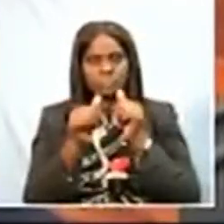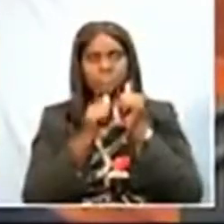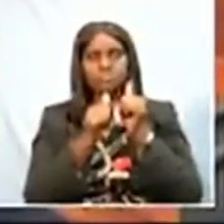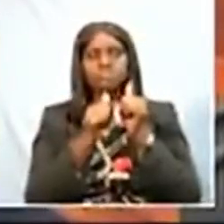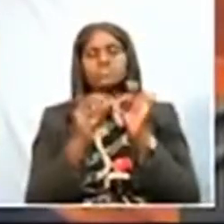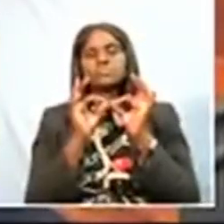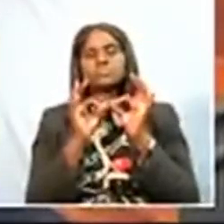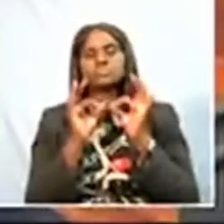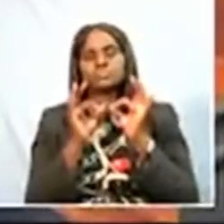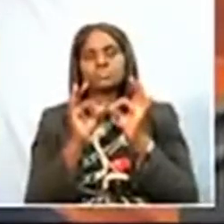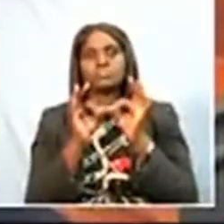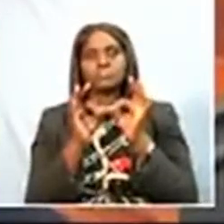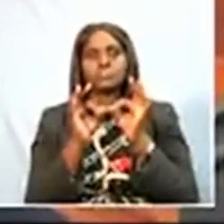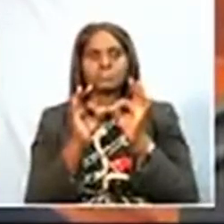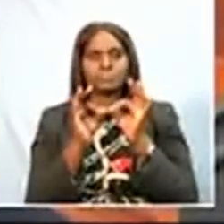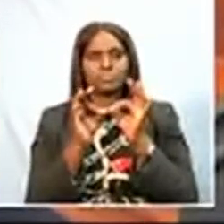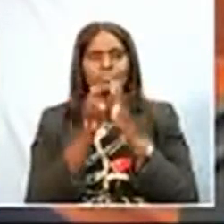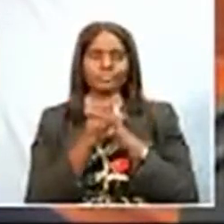accordingly.